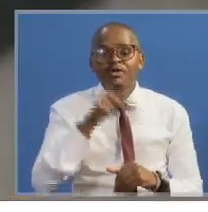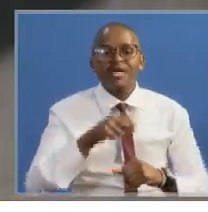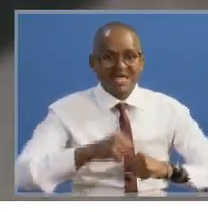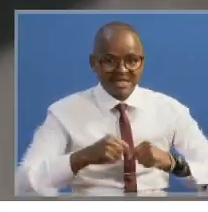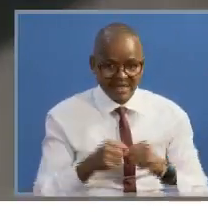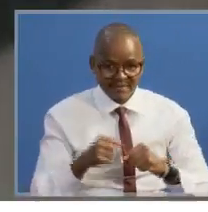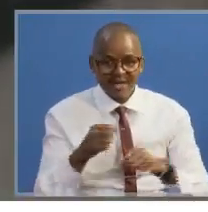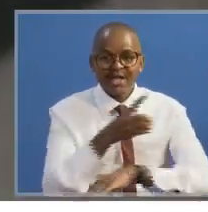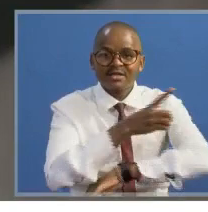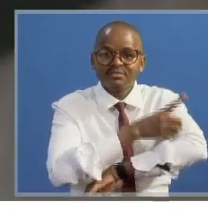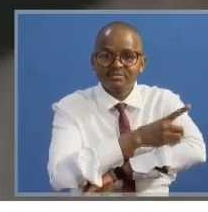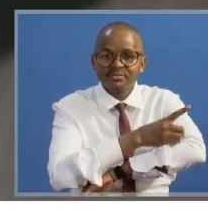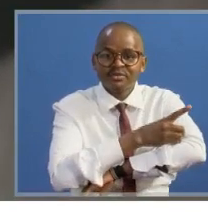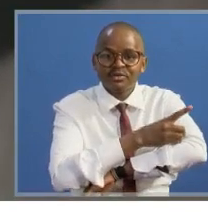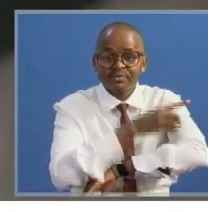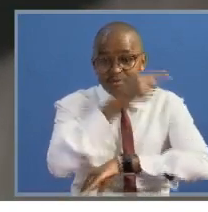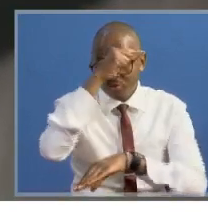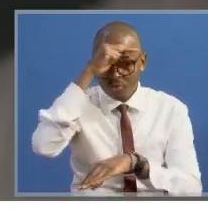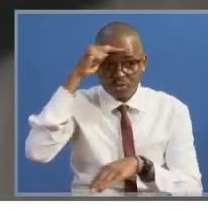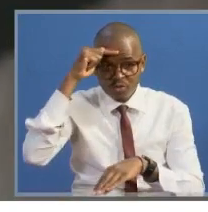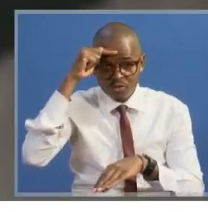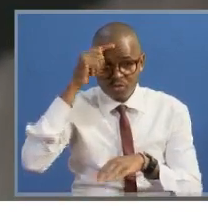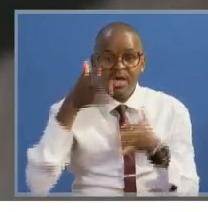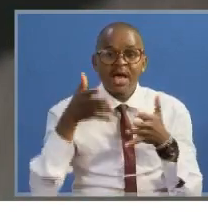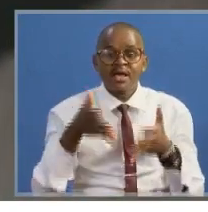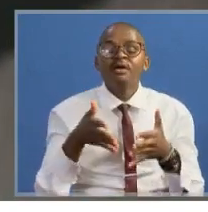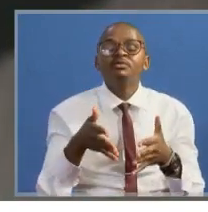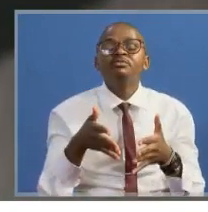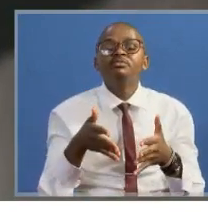furaha kwa sababu tuko hapa